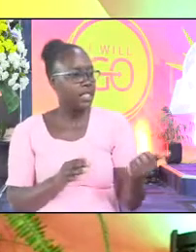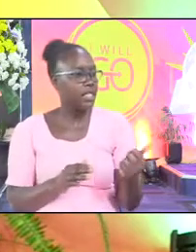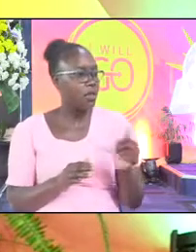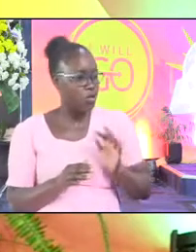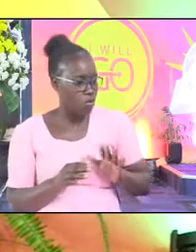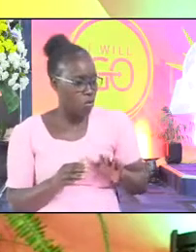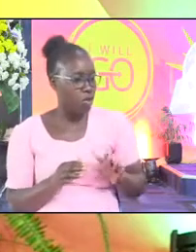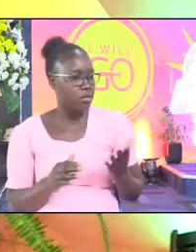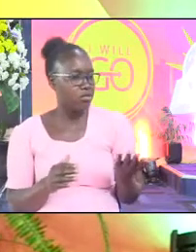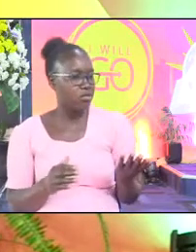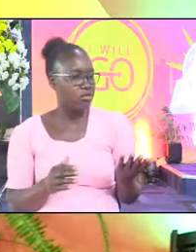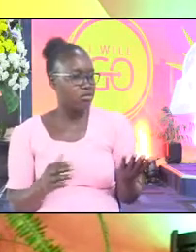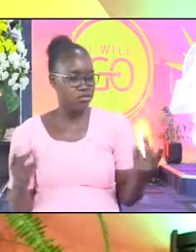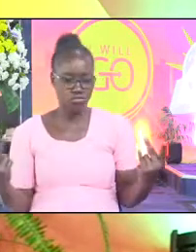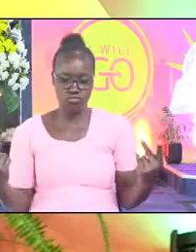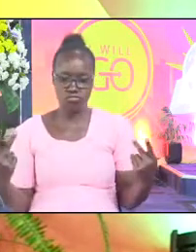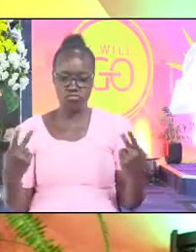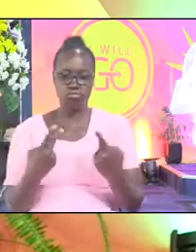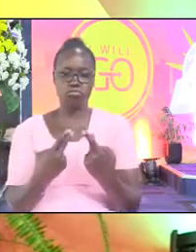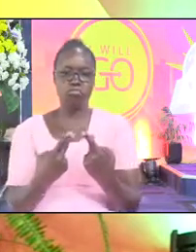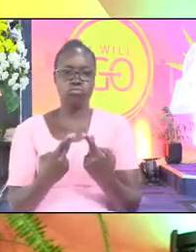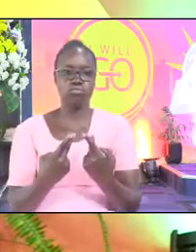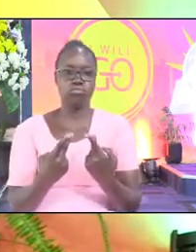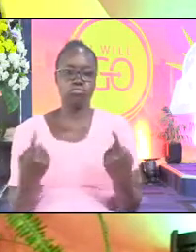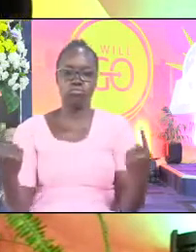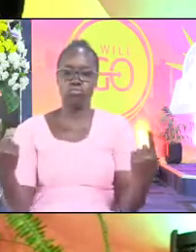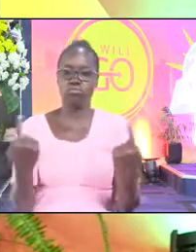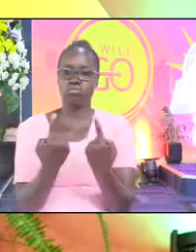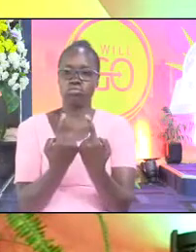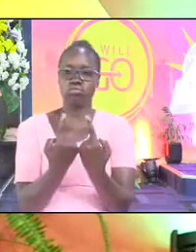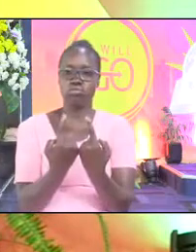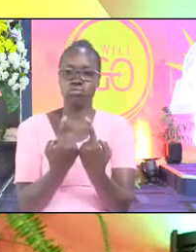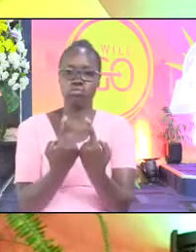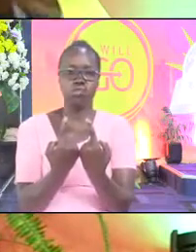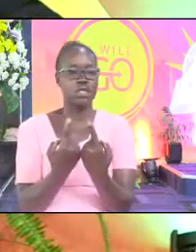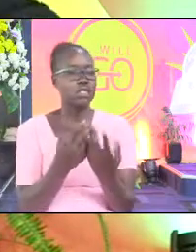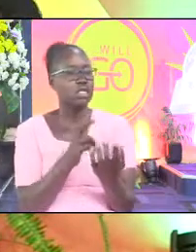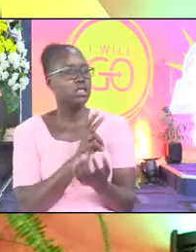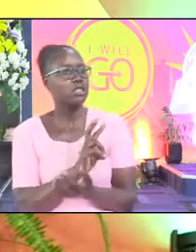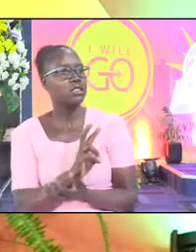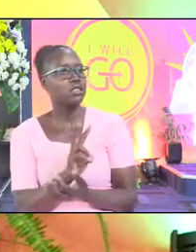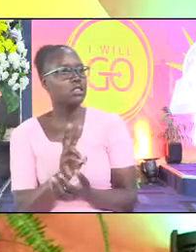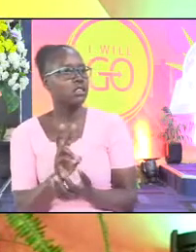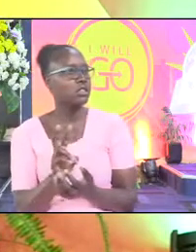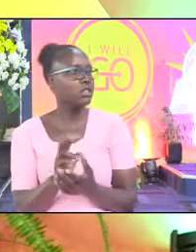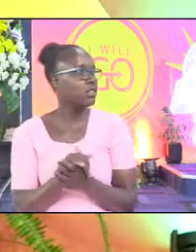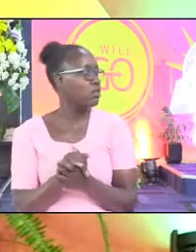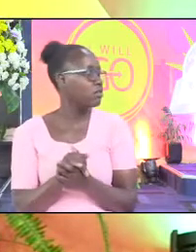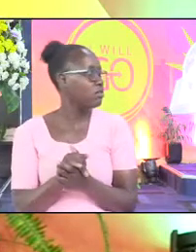one a woman. I see the men looking at me cross-eyed. Come on, relax.